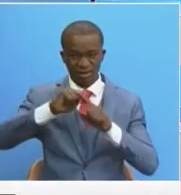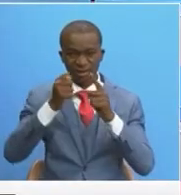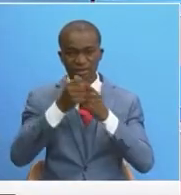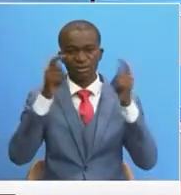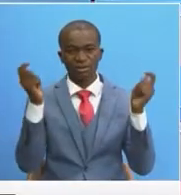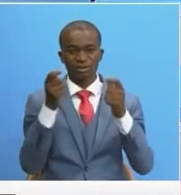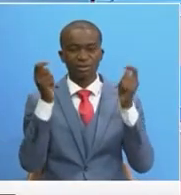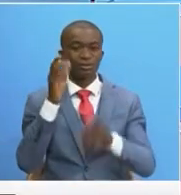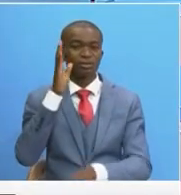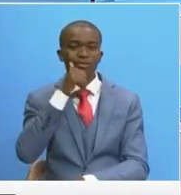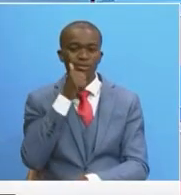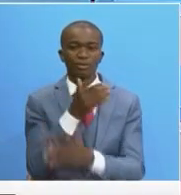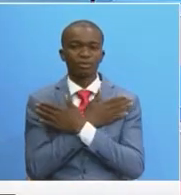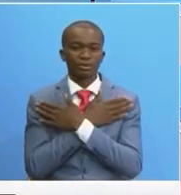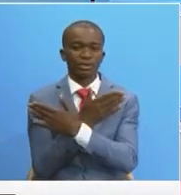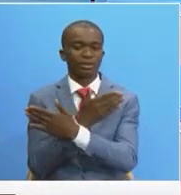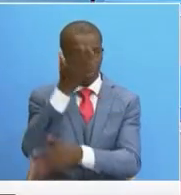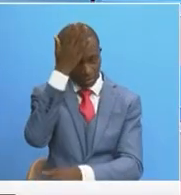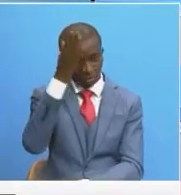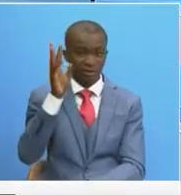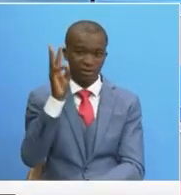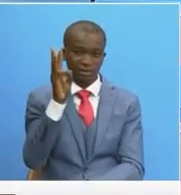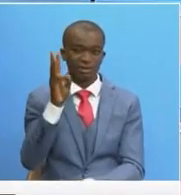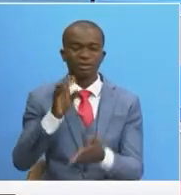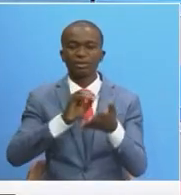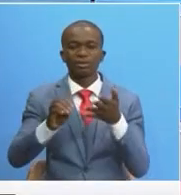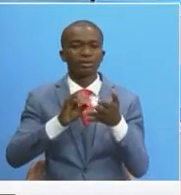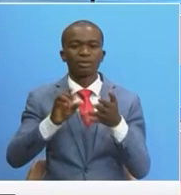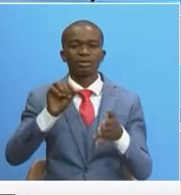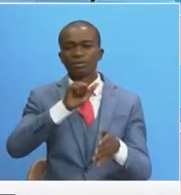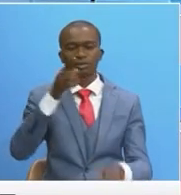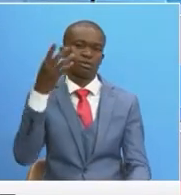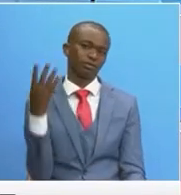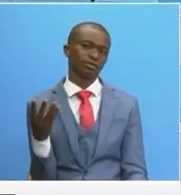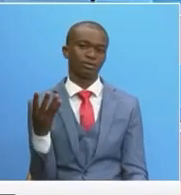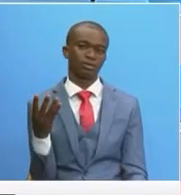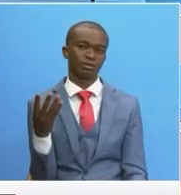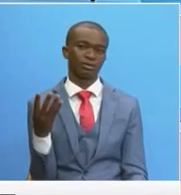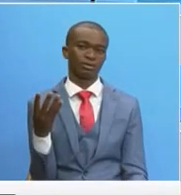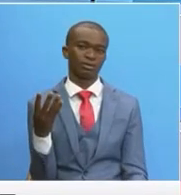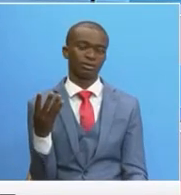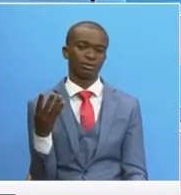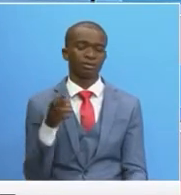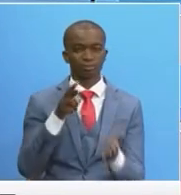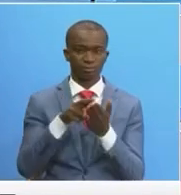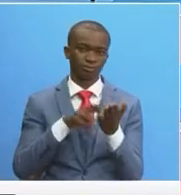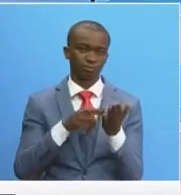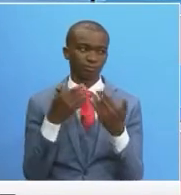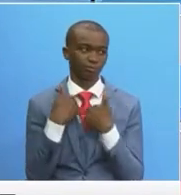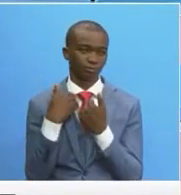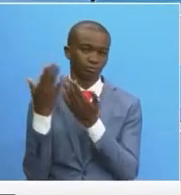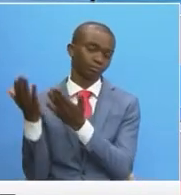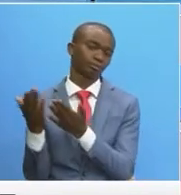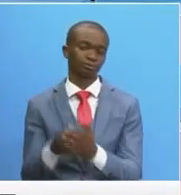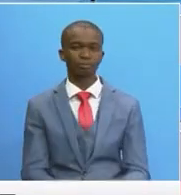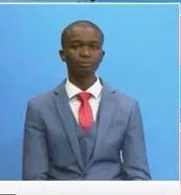Sunday, October 6, 2024. Our reporter Jen Simalumba conducting an on-spot check at the main arena